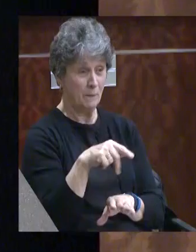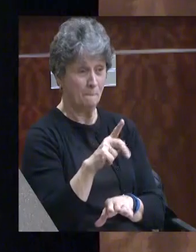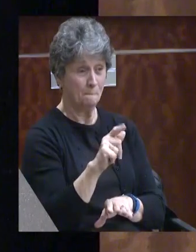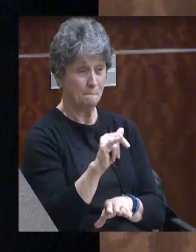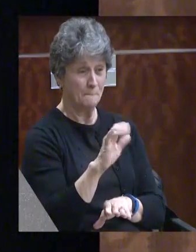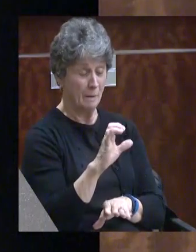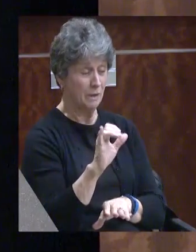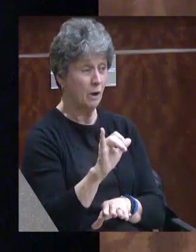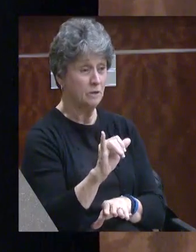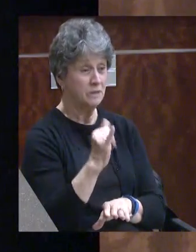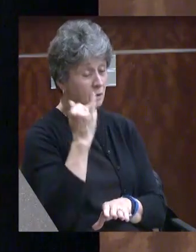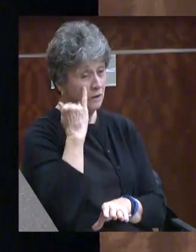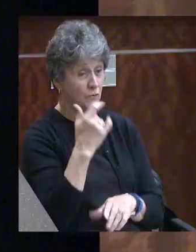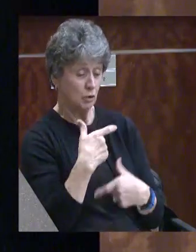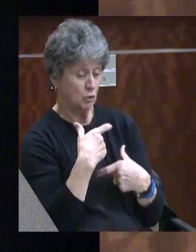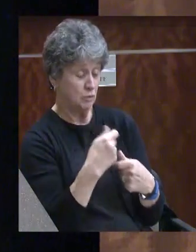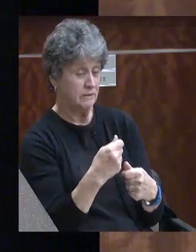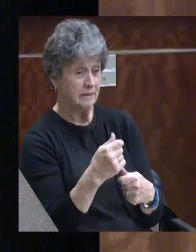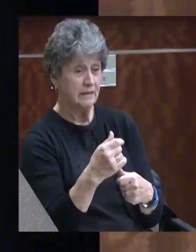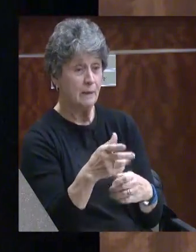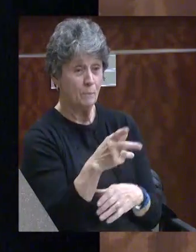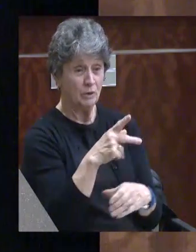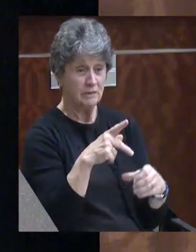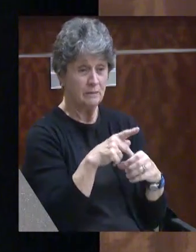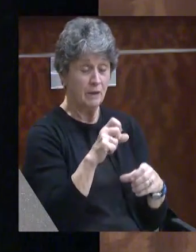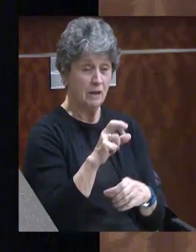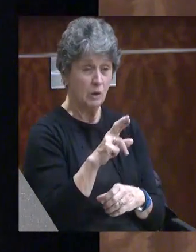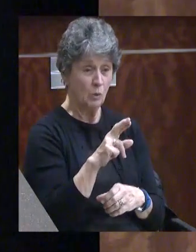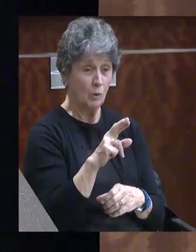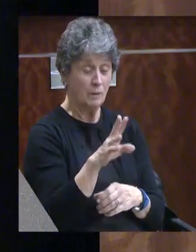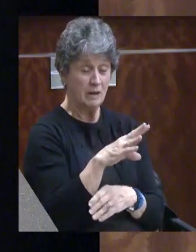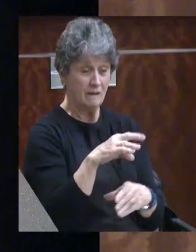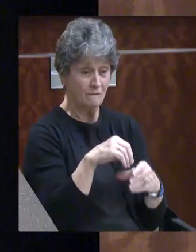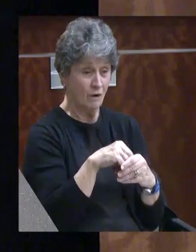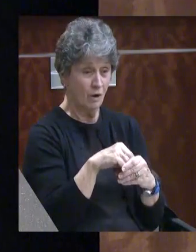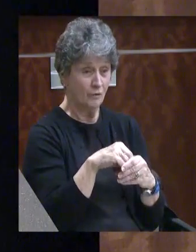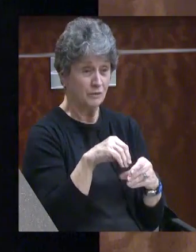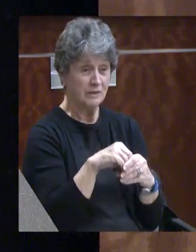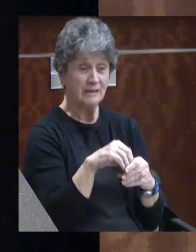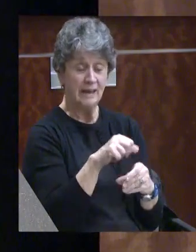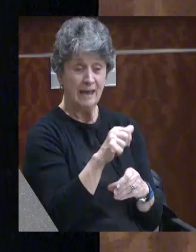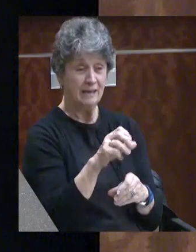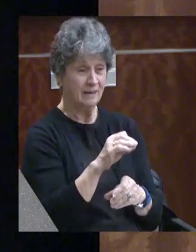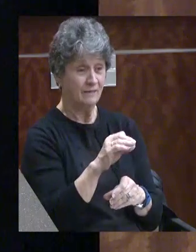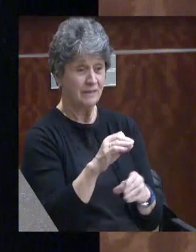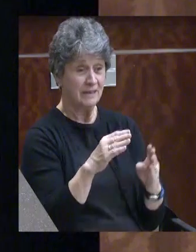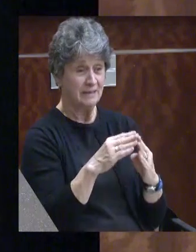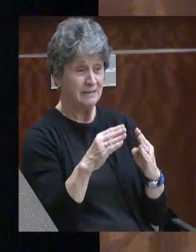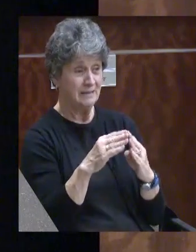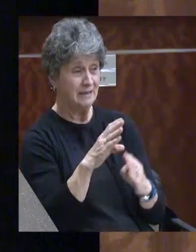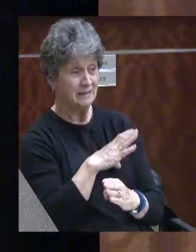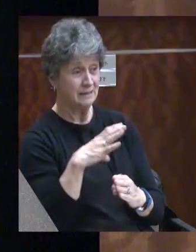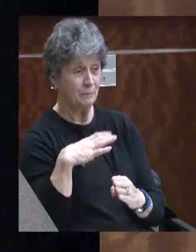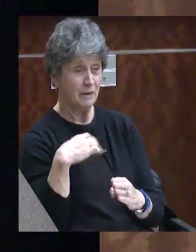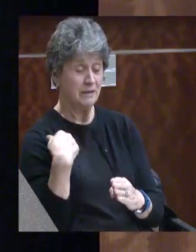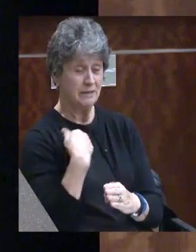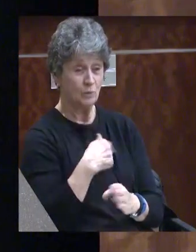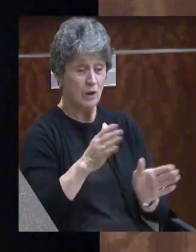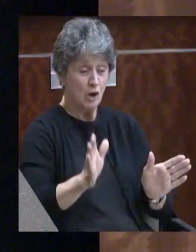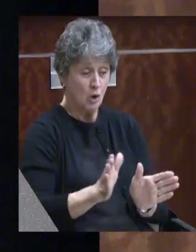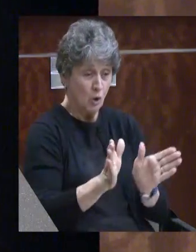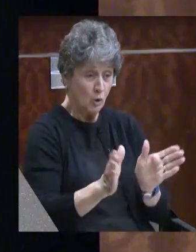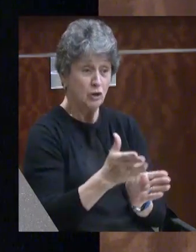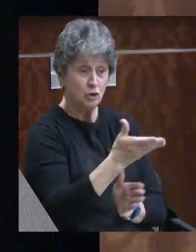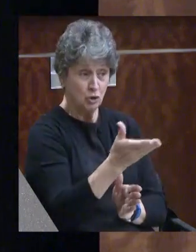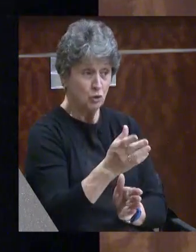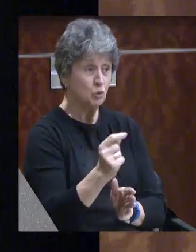if you're interested in participating or being involved in any of the city's committees, we encourage you to participate